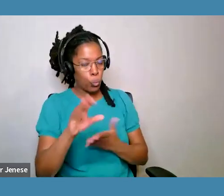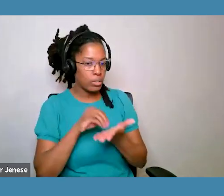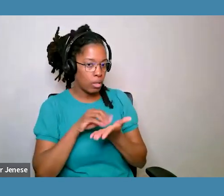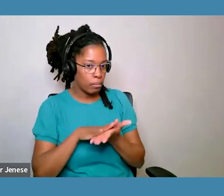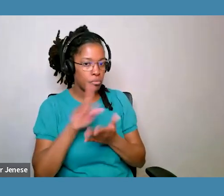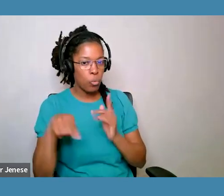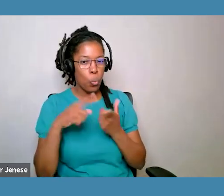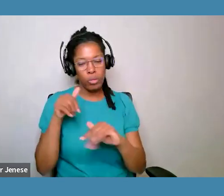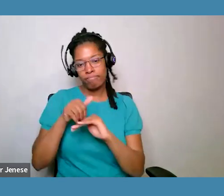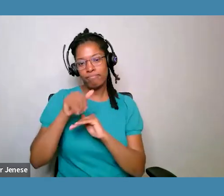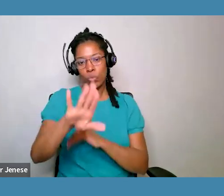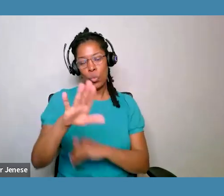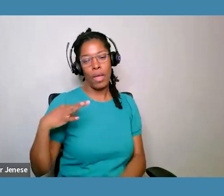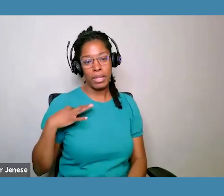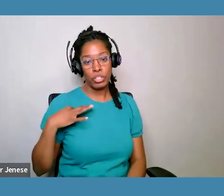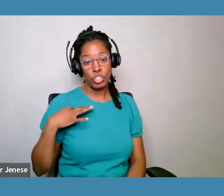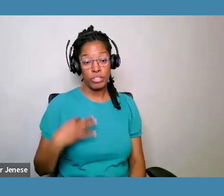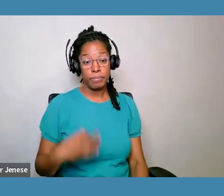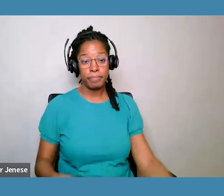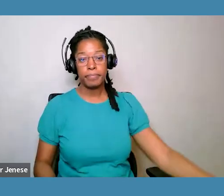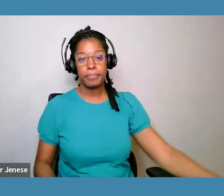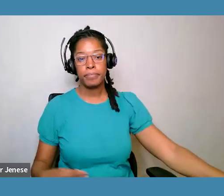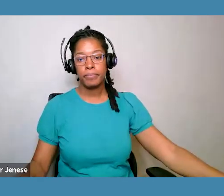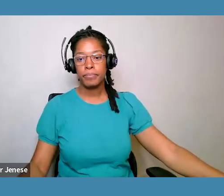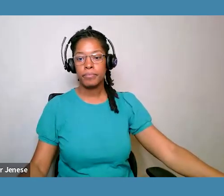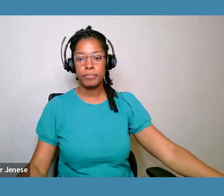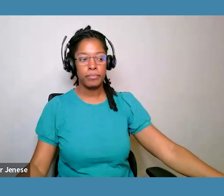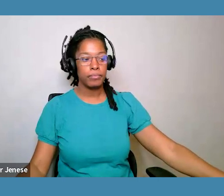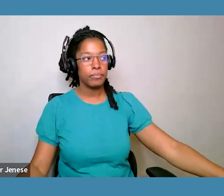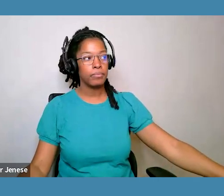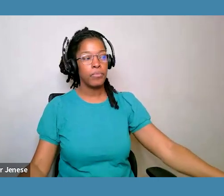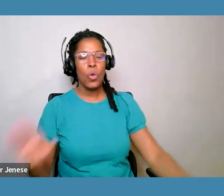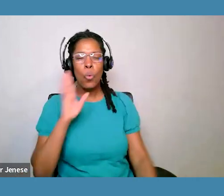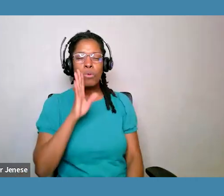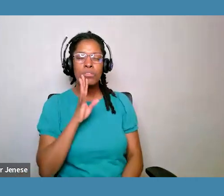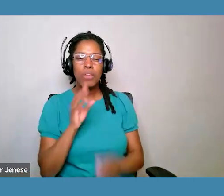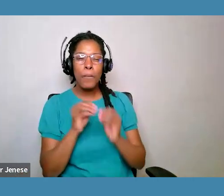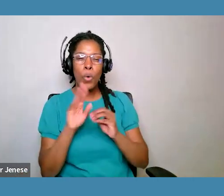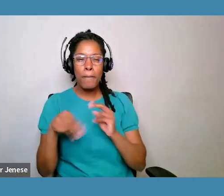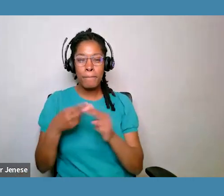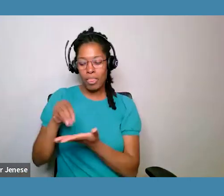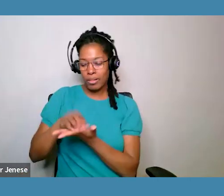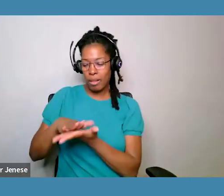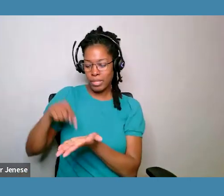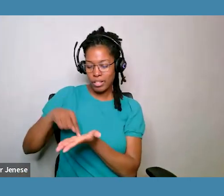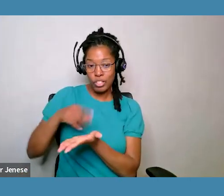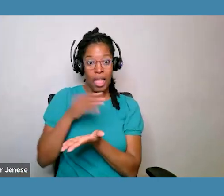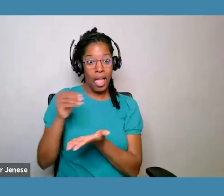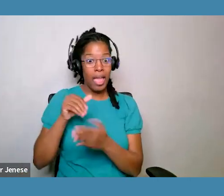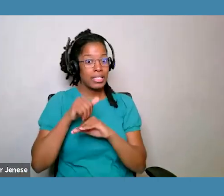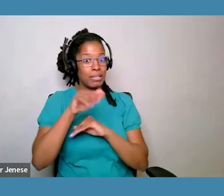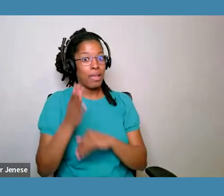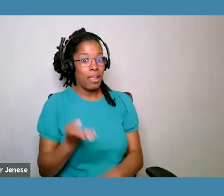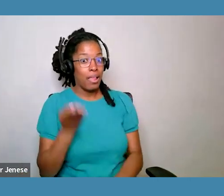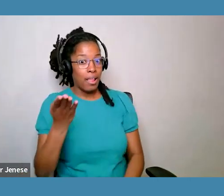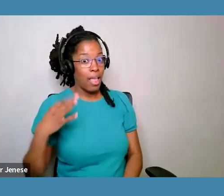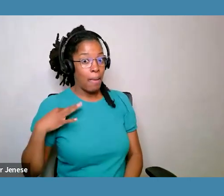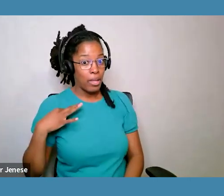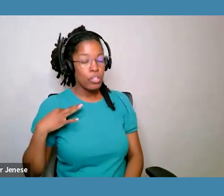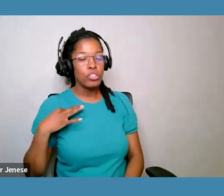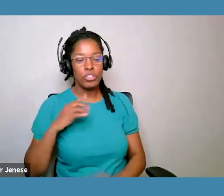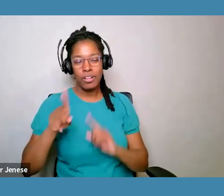when you submit your application. And we're going to talk a little bit more about documentation and submitting the application once I get through